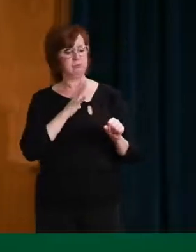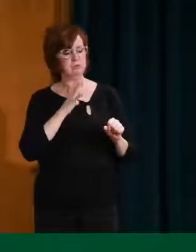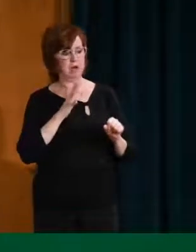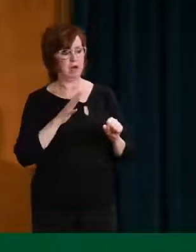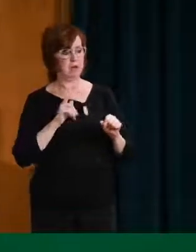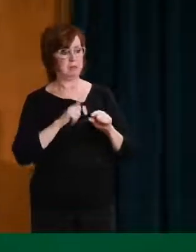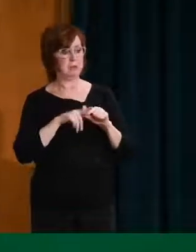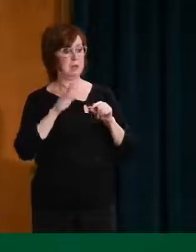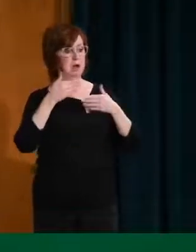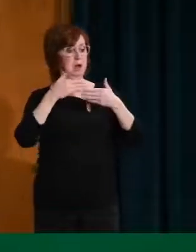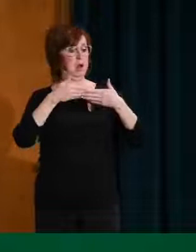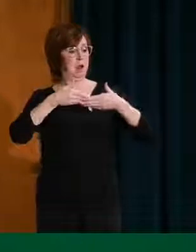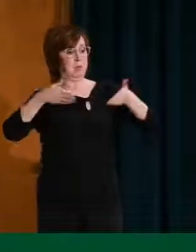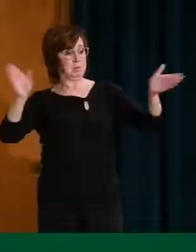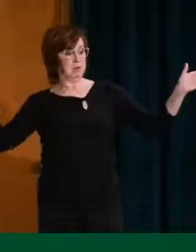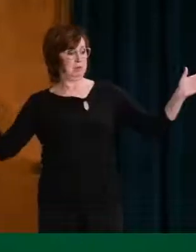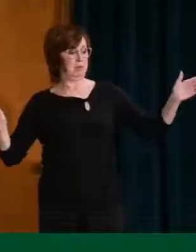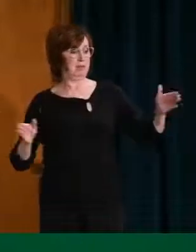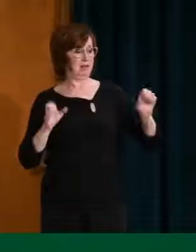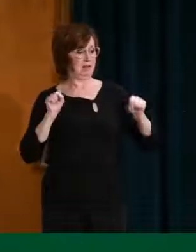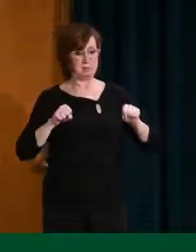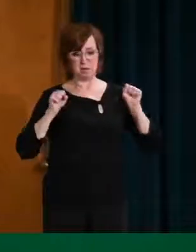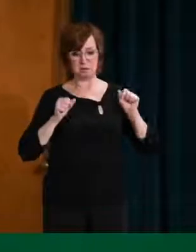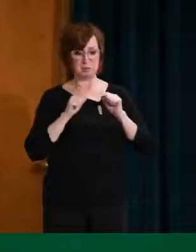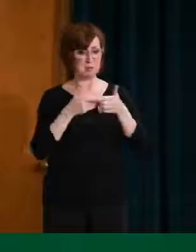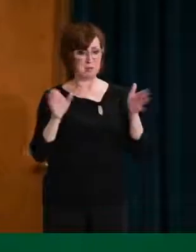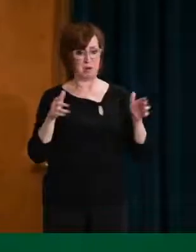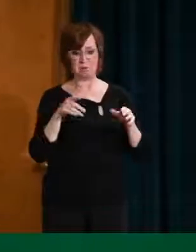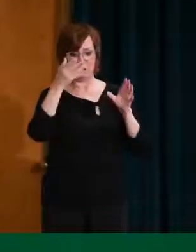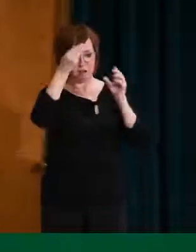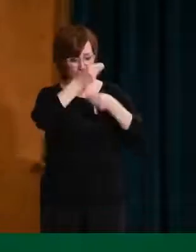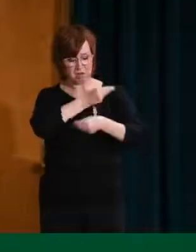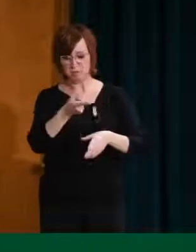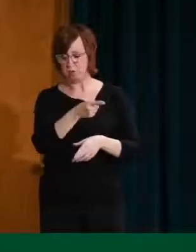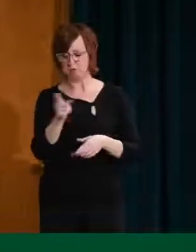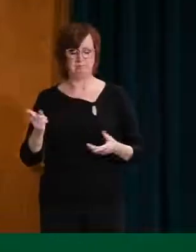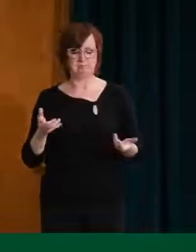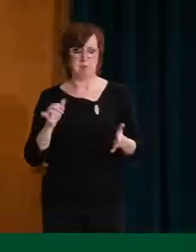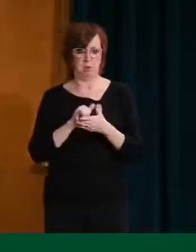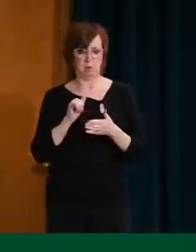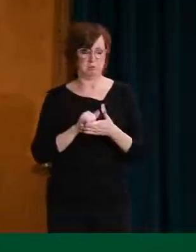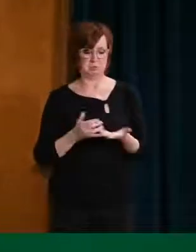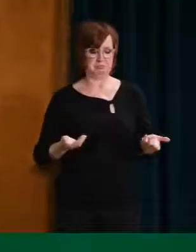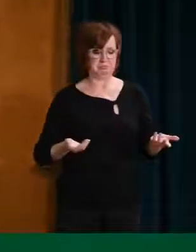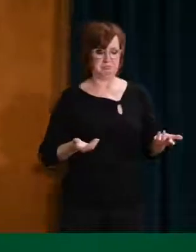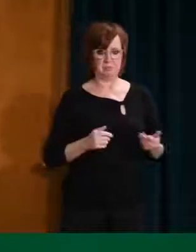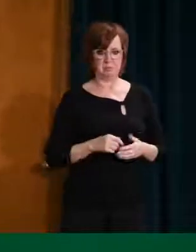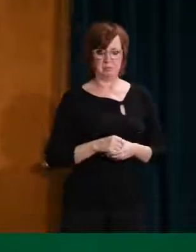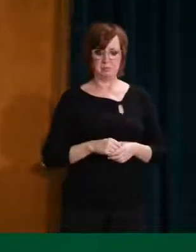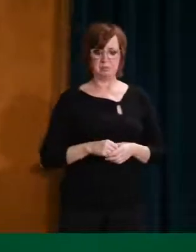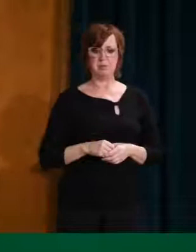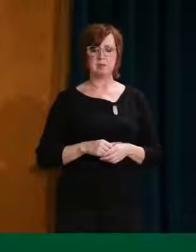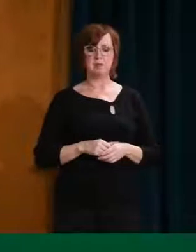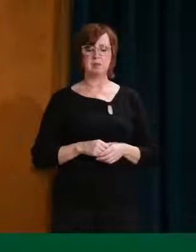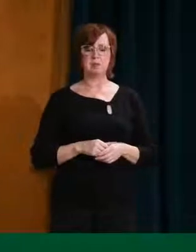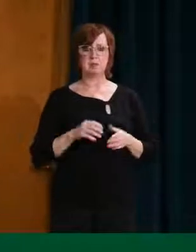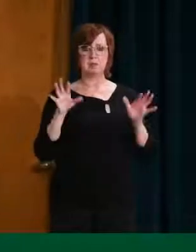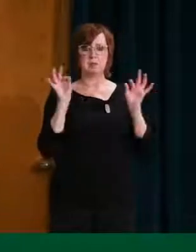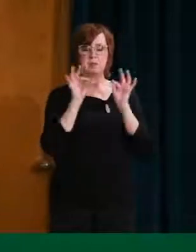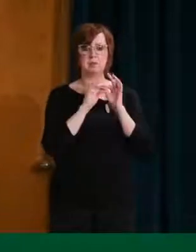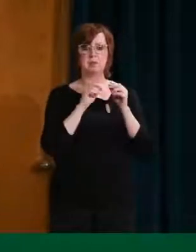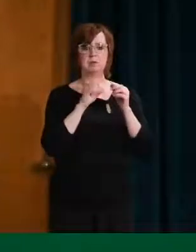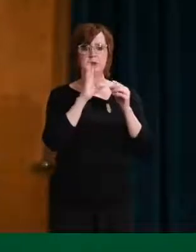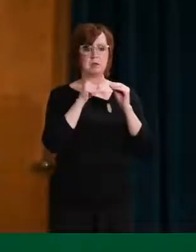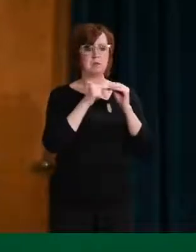advisory. But if all the people cannot be reached immediately or within a short period of time, then a public advisory is given.